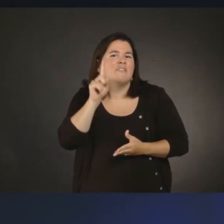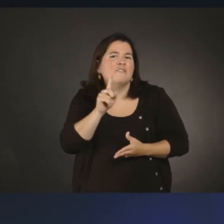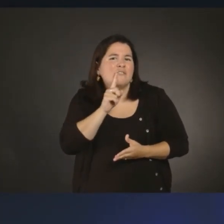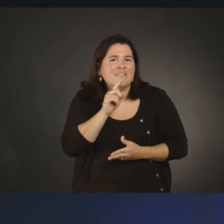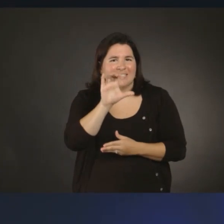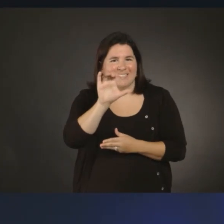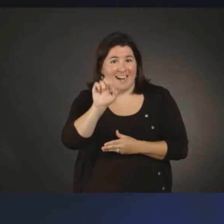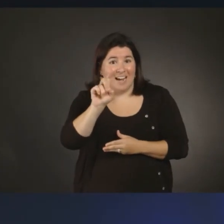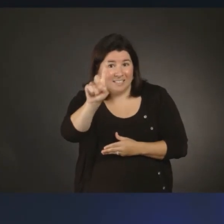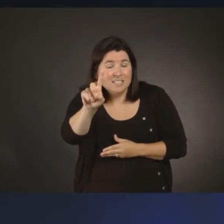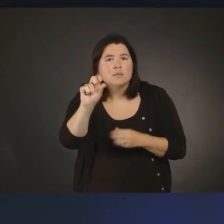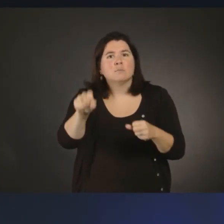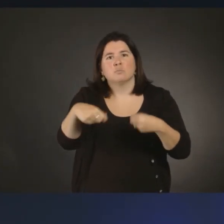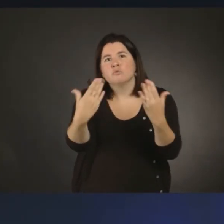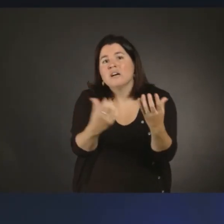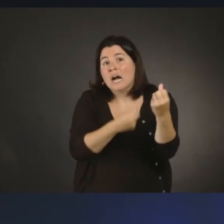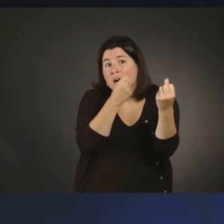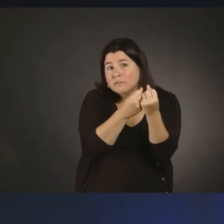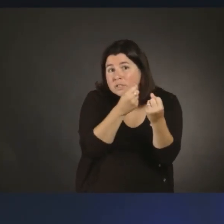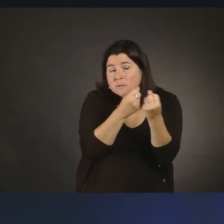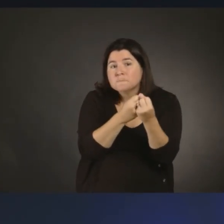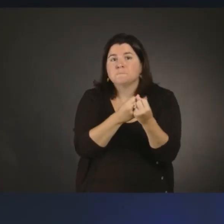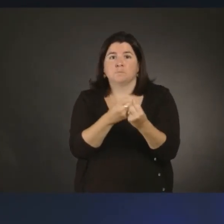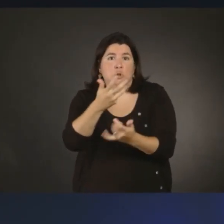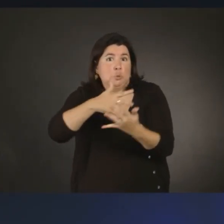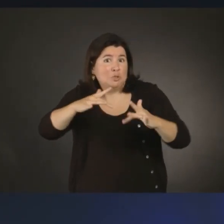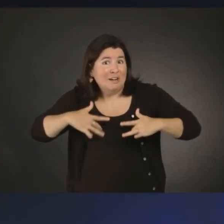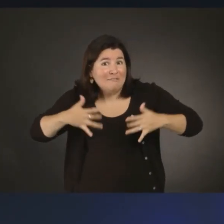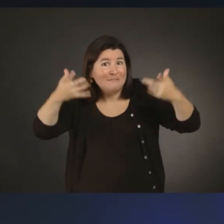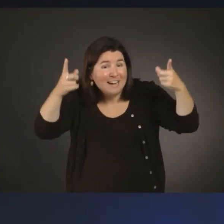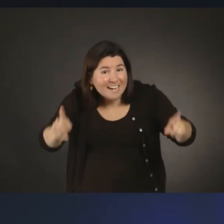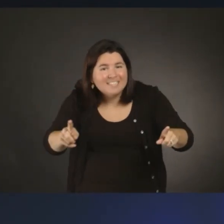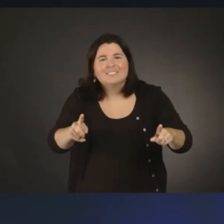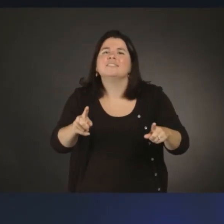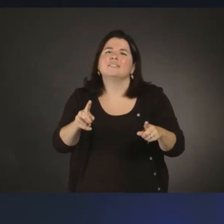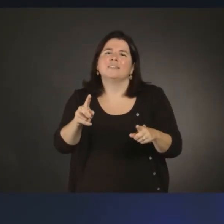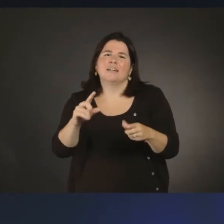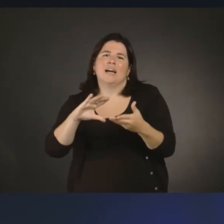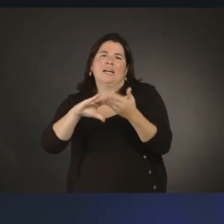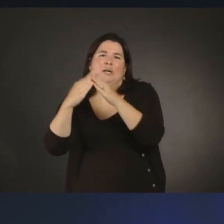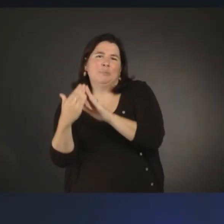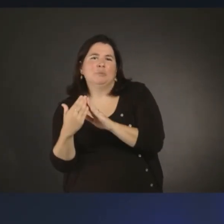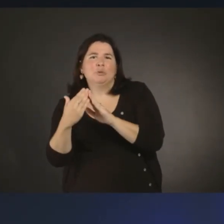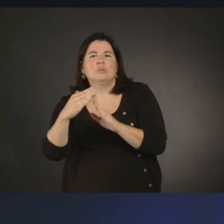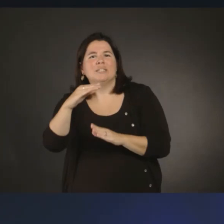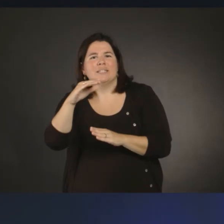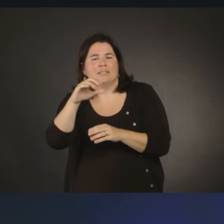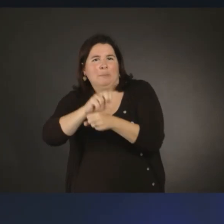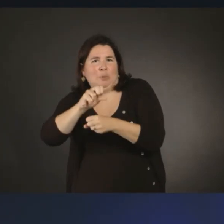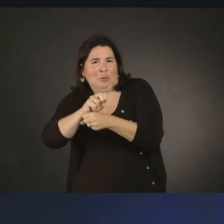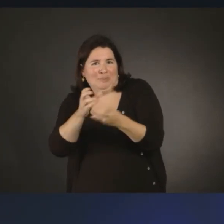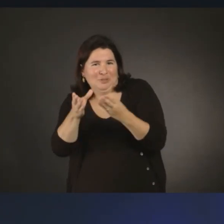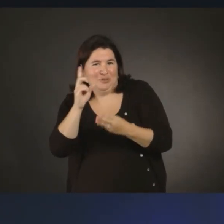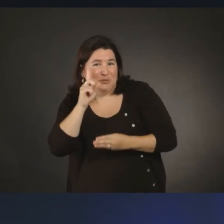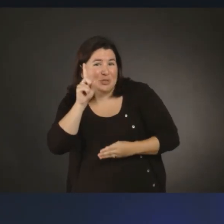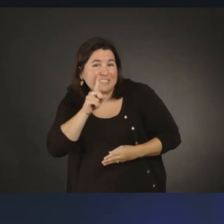program provides advocacy, social events, and community employment services for the